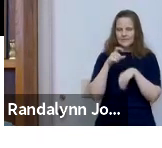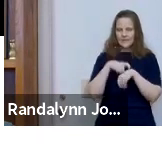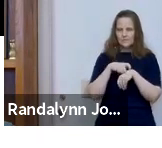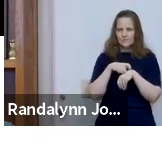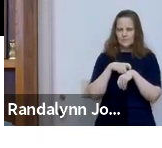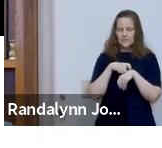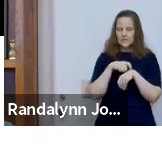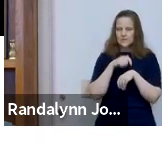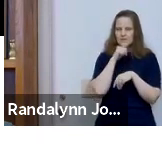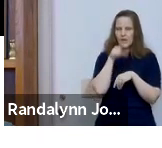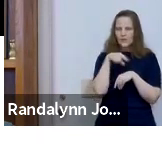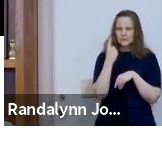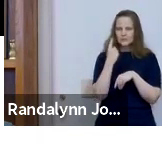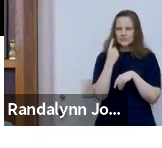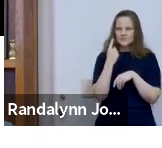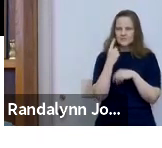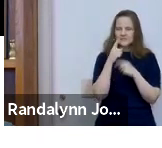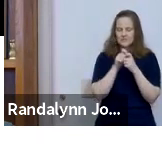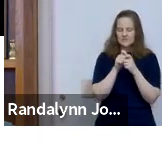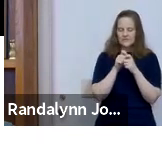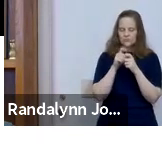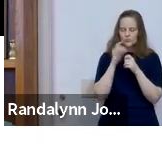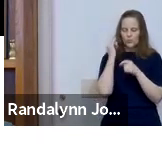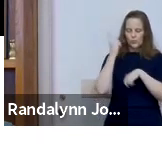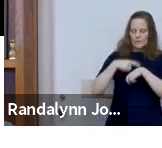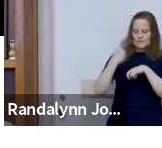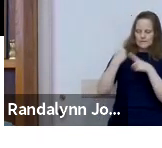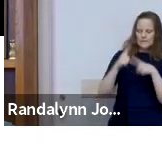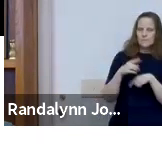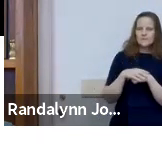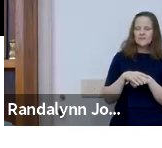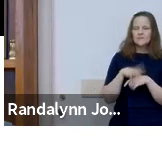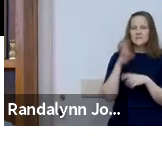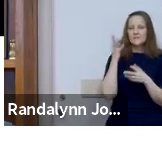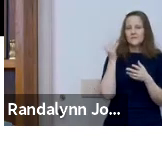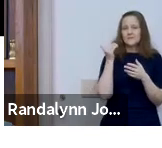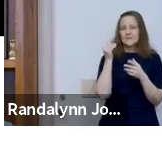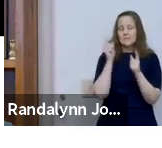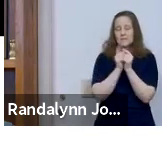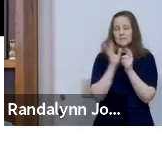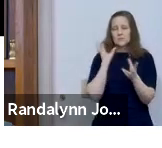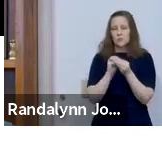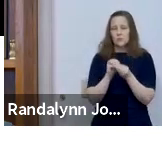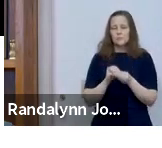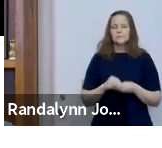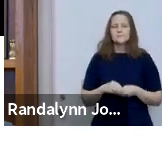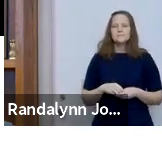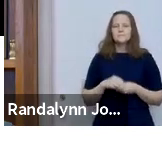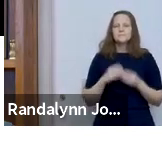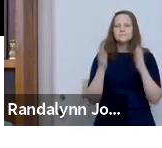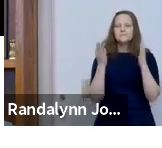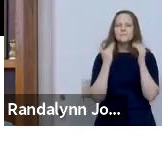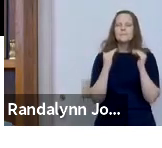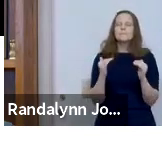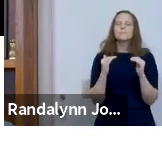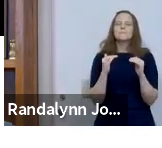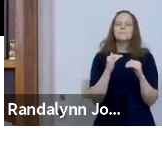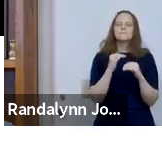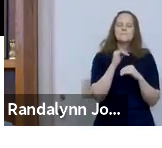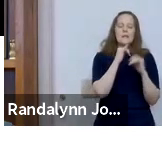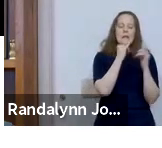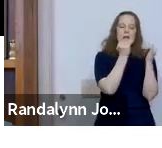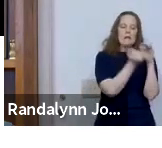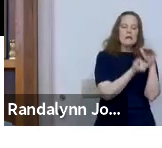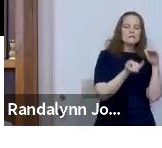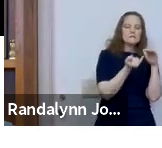just specific isolated incidences, but 15 minutes total. Next, we get lots of questions about the difference between isolation